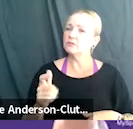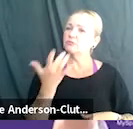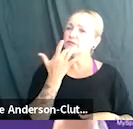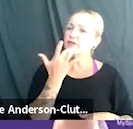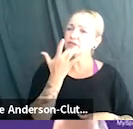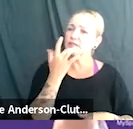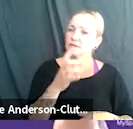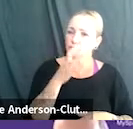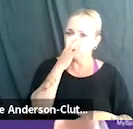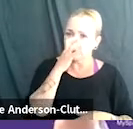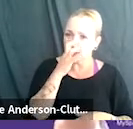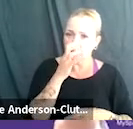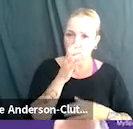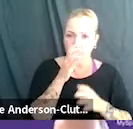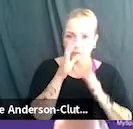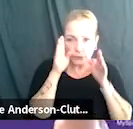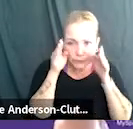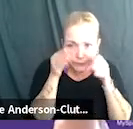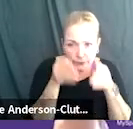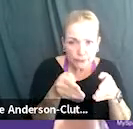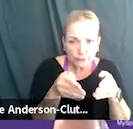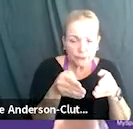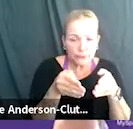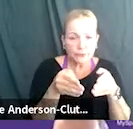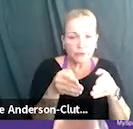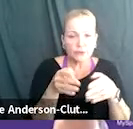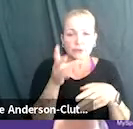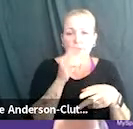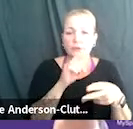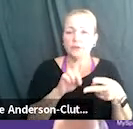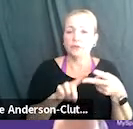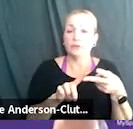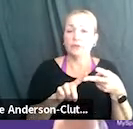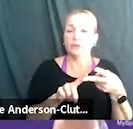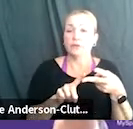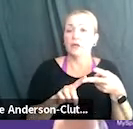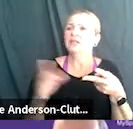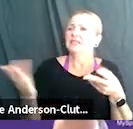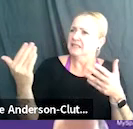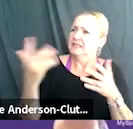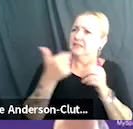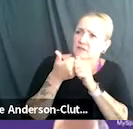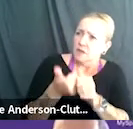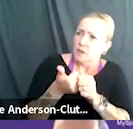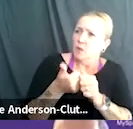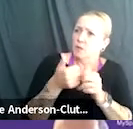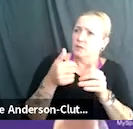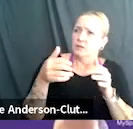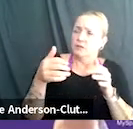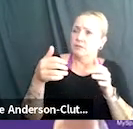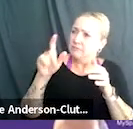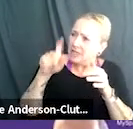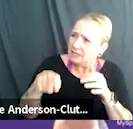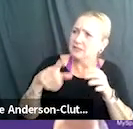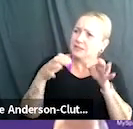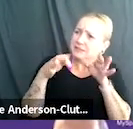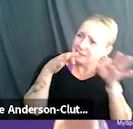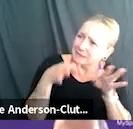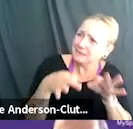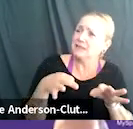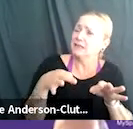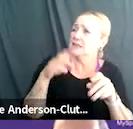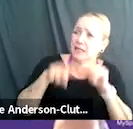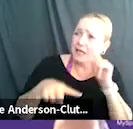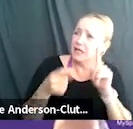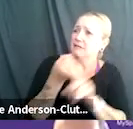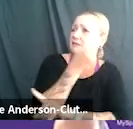changes in trivial aspects of the environment, but also unreasonable insistence on following routines in precise detail. And I think what some of these descriptions leave